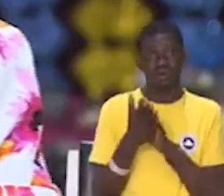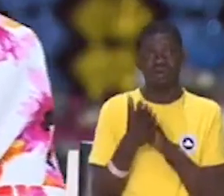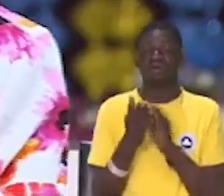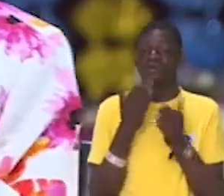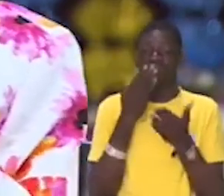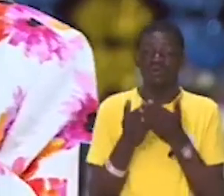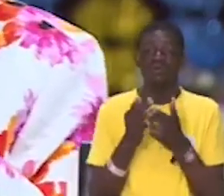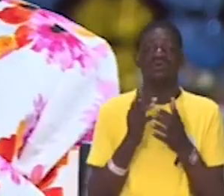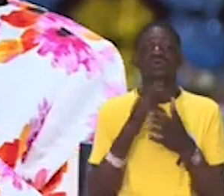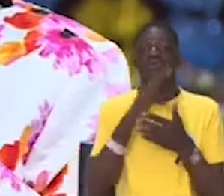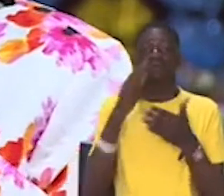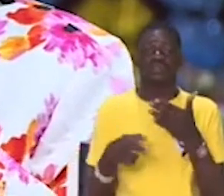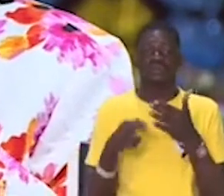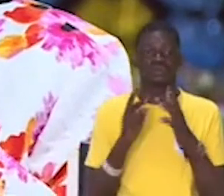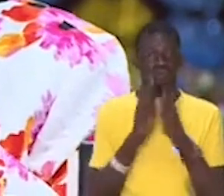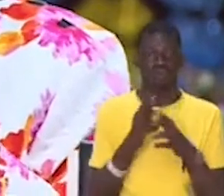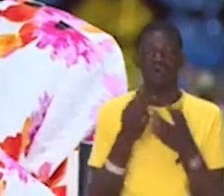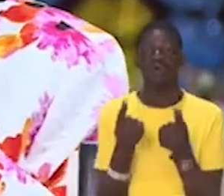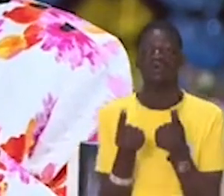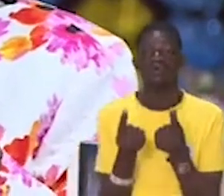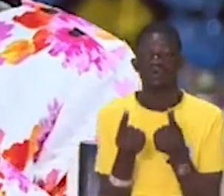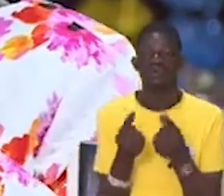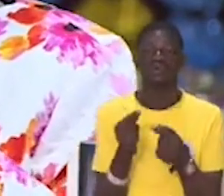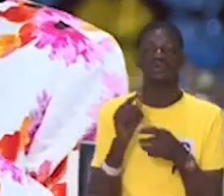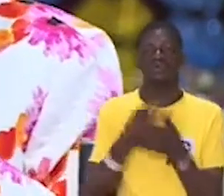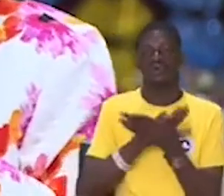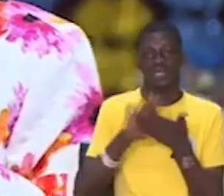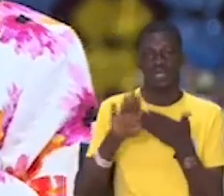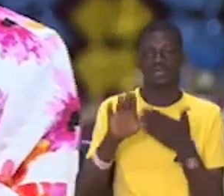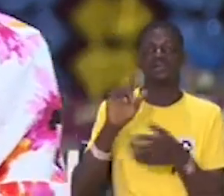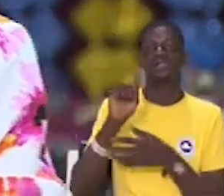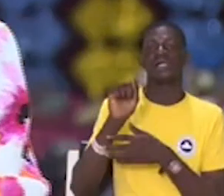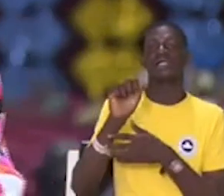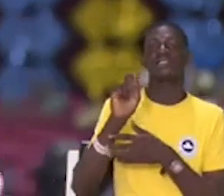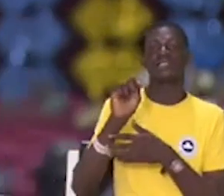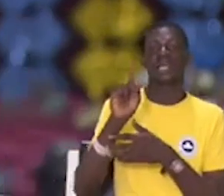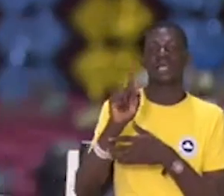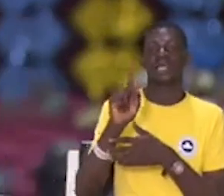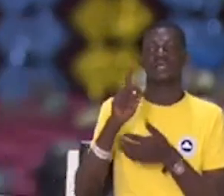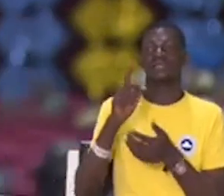results. So what do? You clean out the tank. Sin